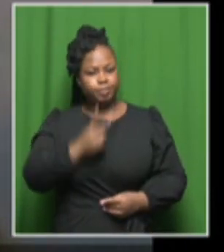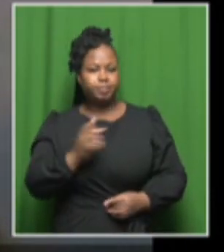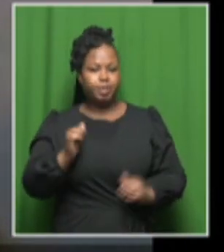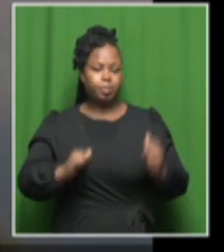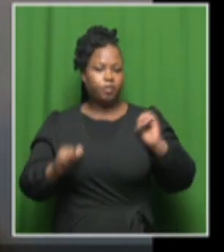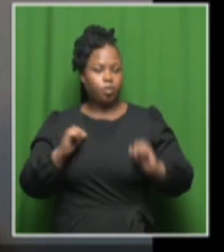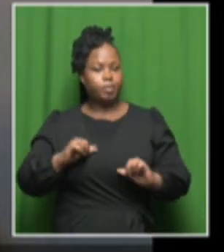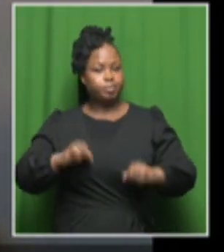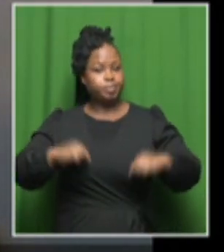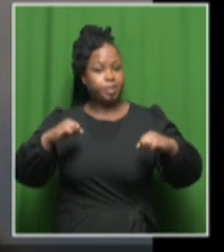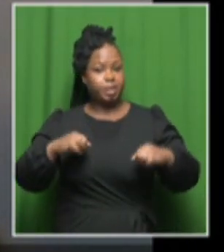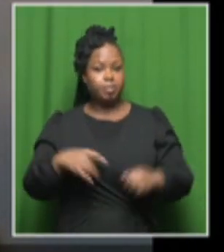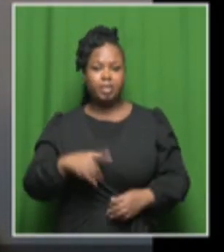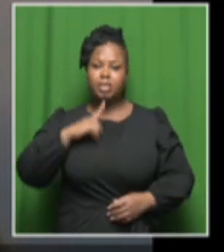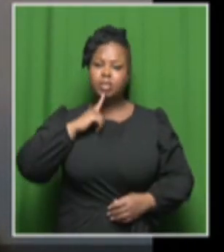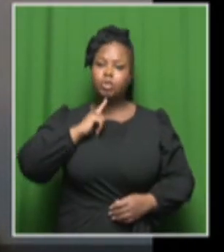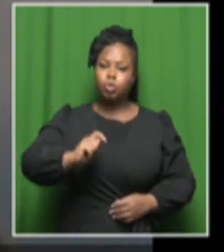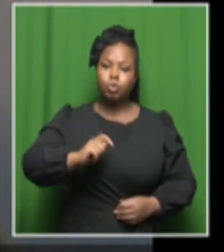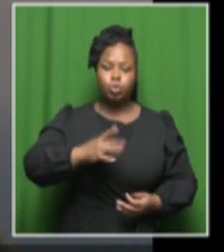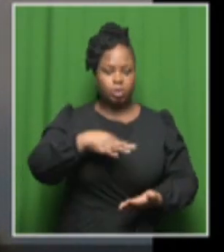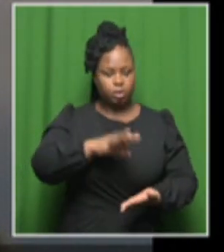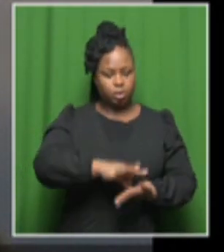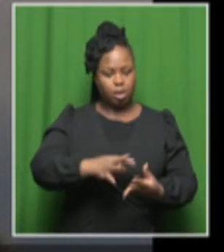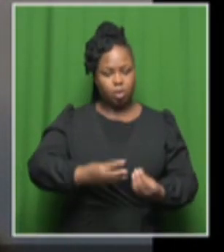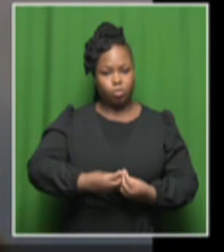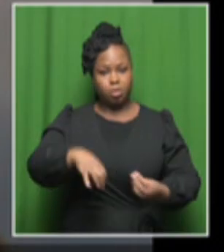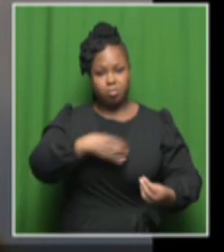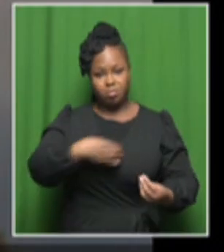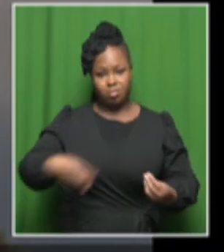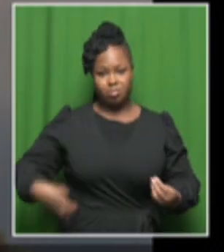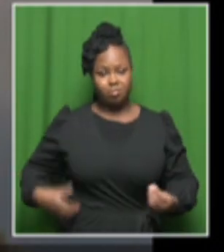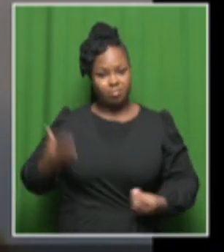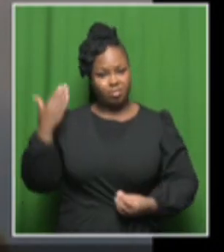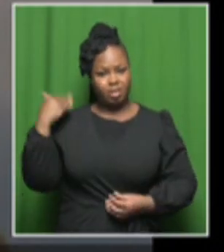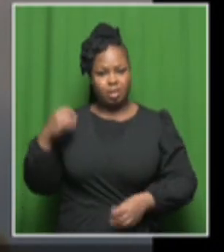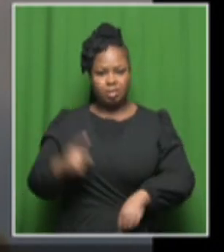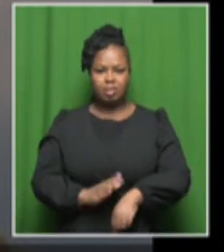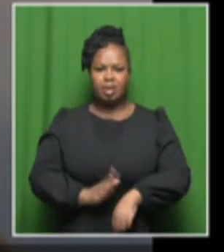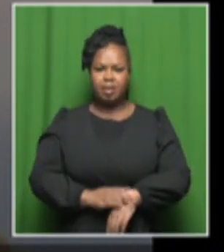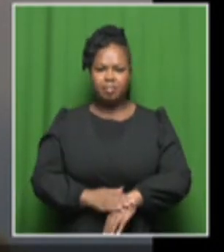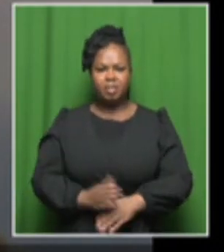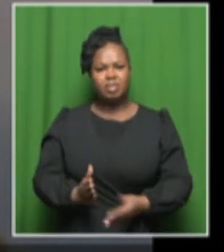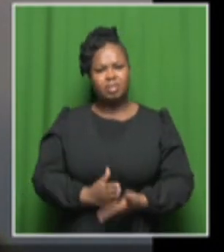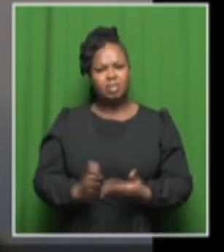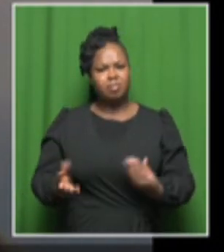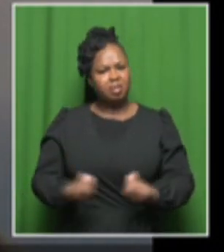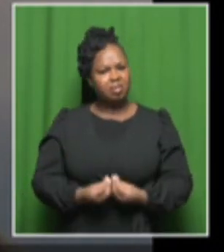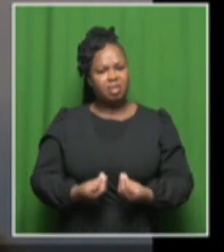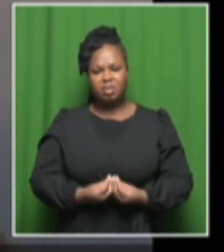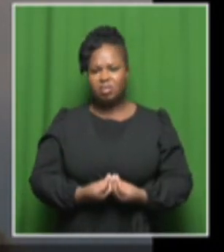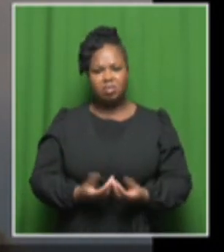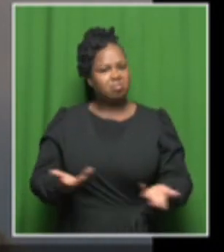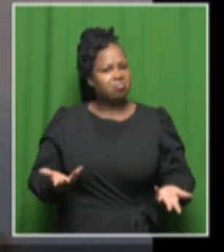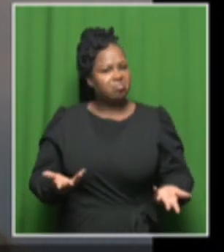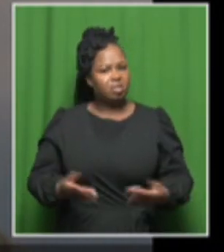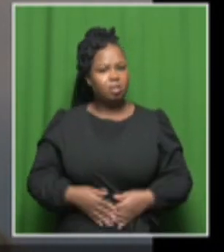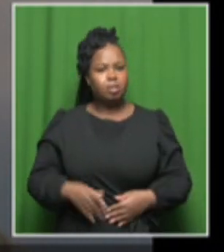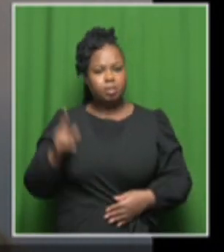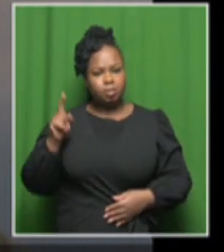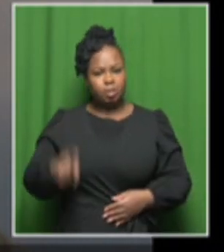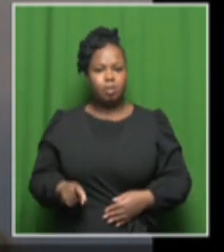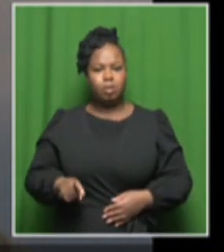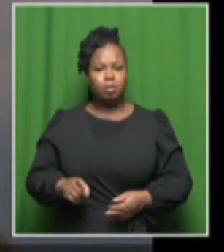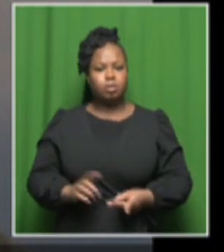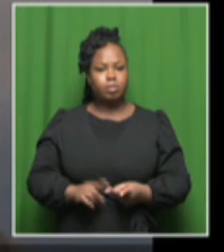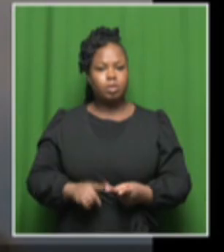performance agreement that Tito Mboweni would have signed with the president at the time, some of the things that he was supposed to do was to ensure the